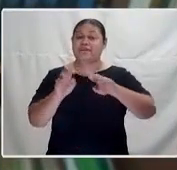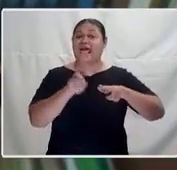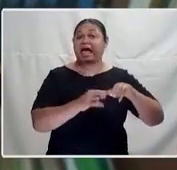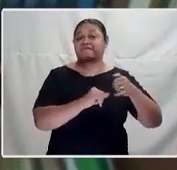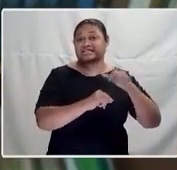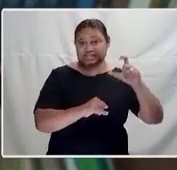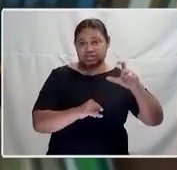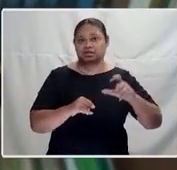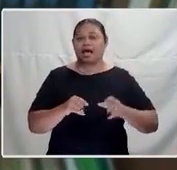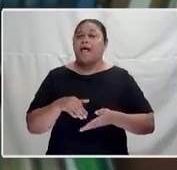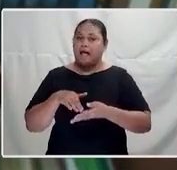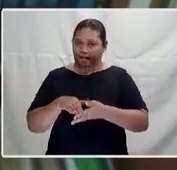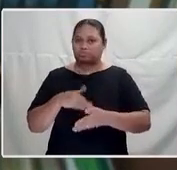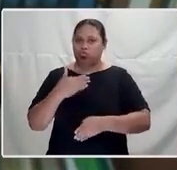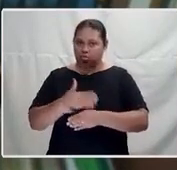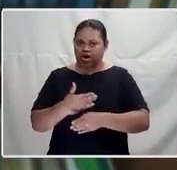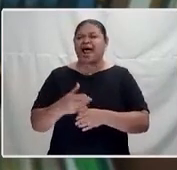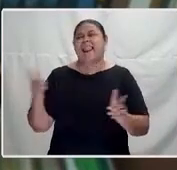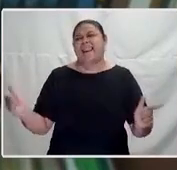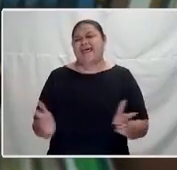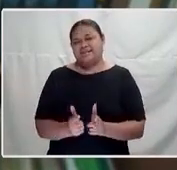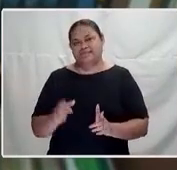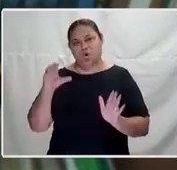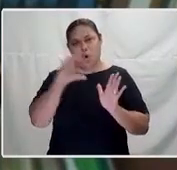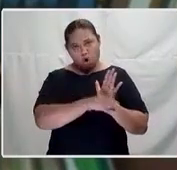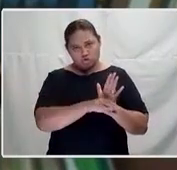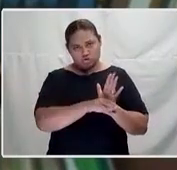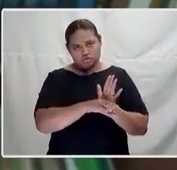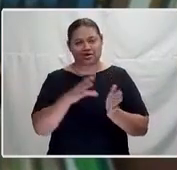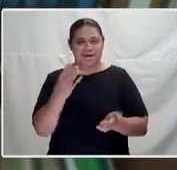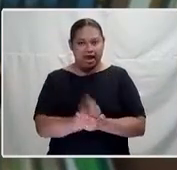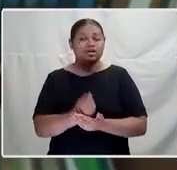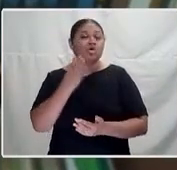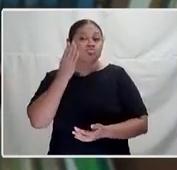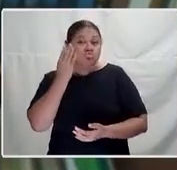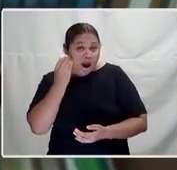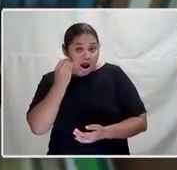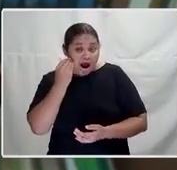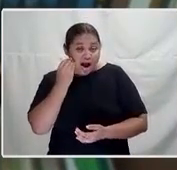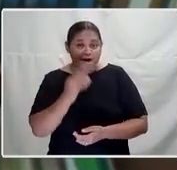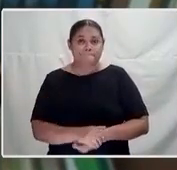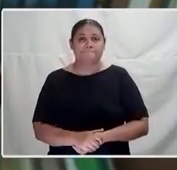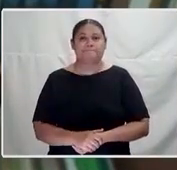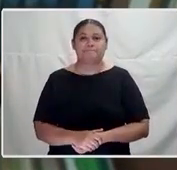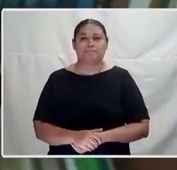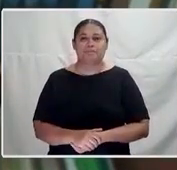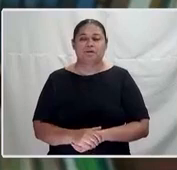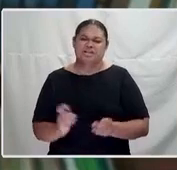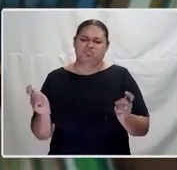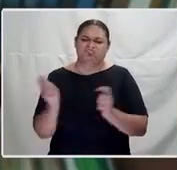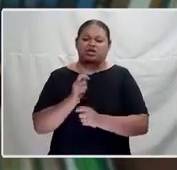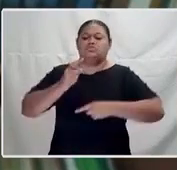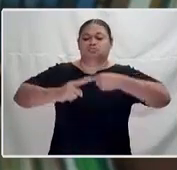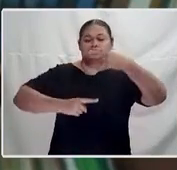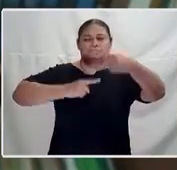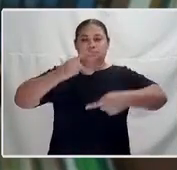thing would happen would be there would be less cost to get the sugar out from there and crystallize it, and you get that sugar. And again, very end of the